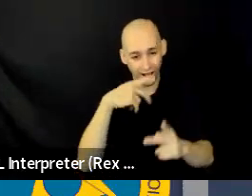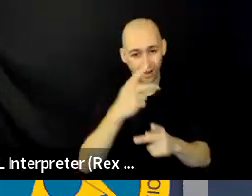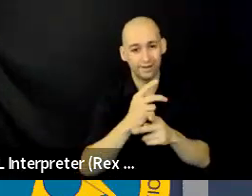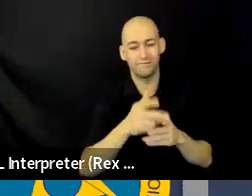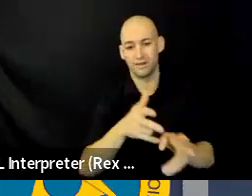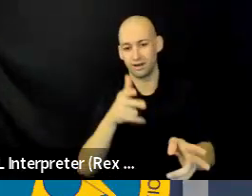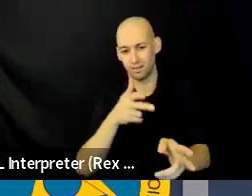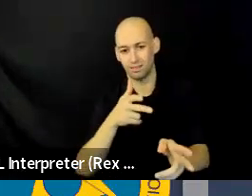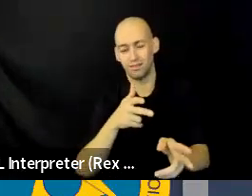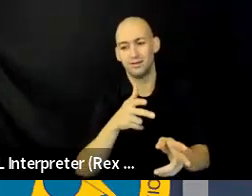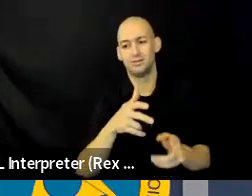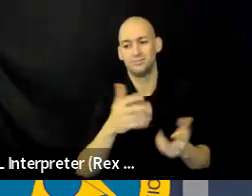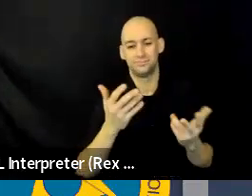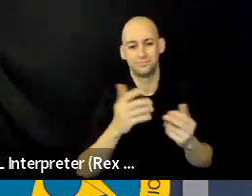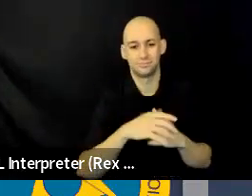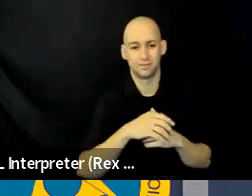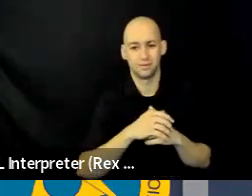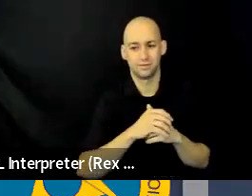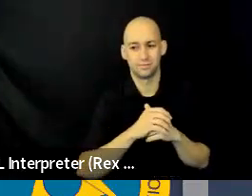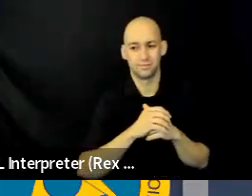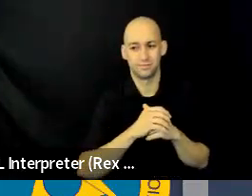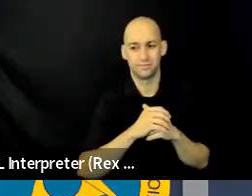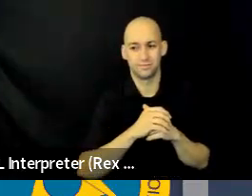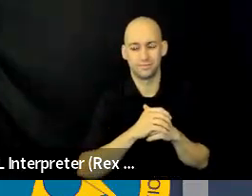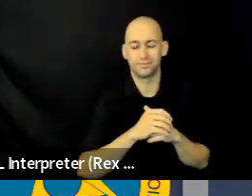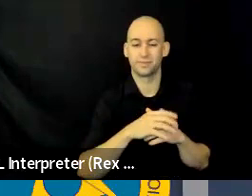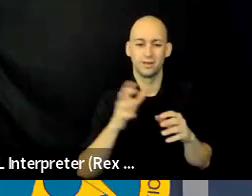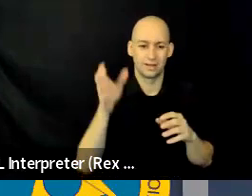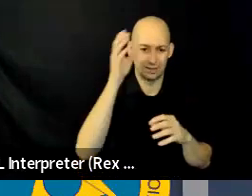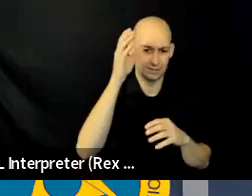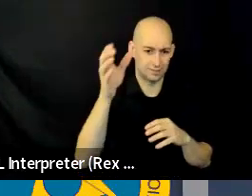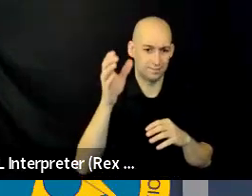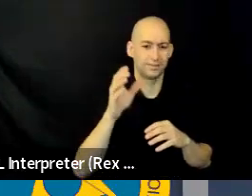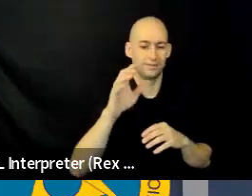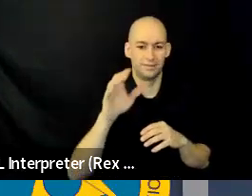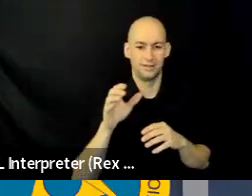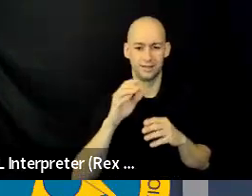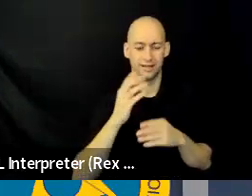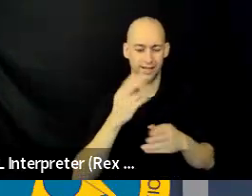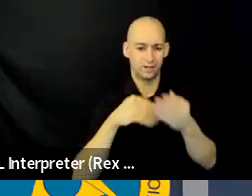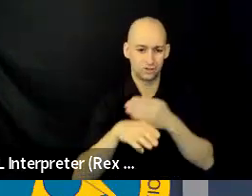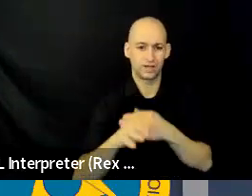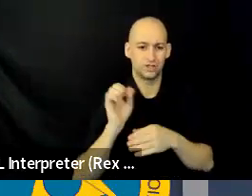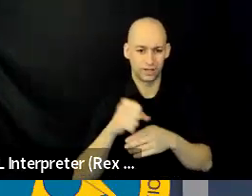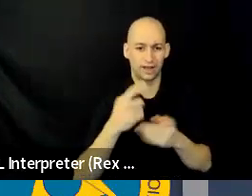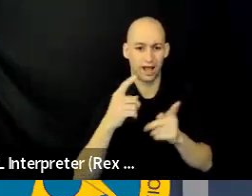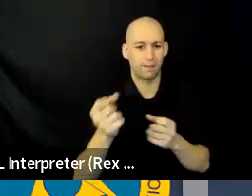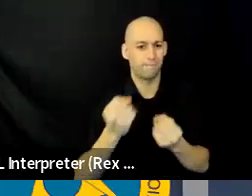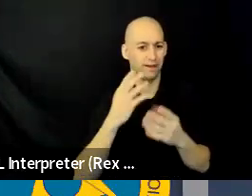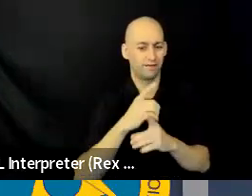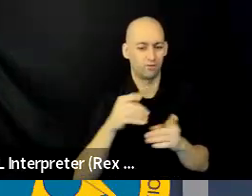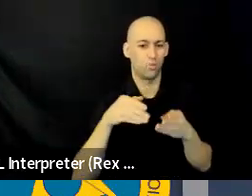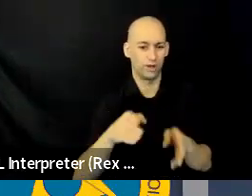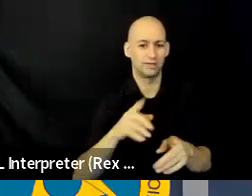levels of vehicles that are making those movements. So in concept, an interchange can occur in a lot of different forms. The property